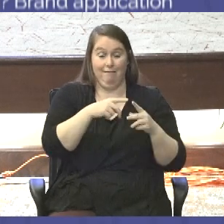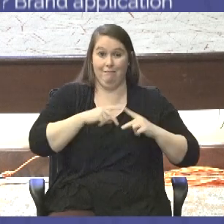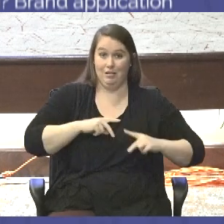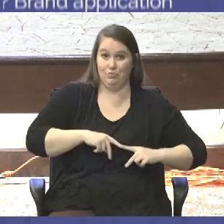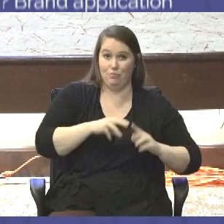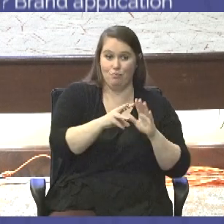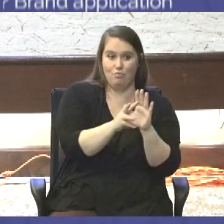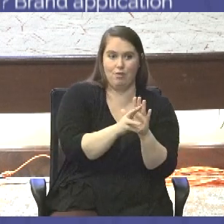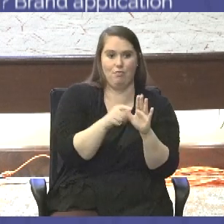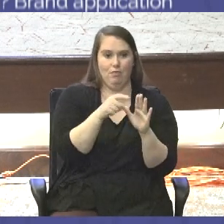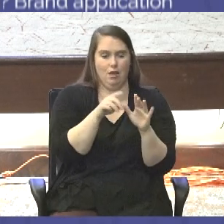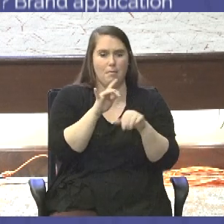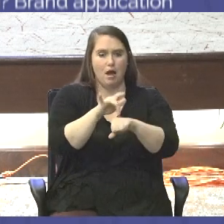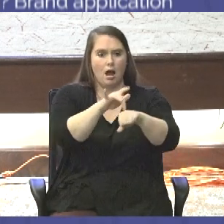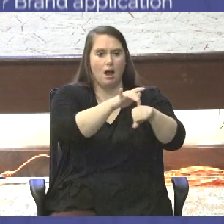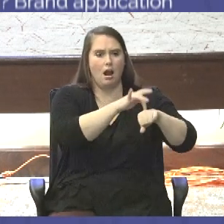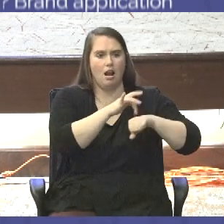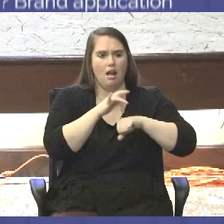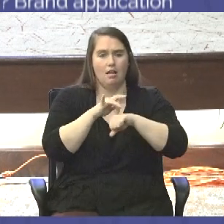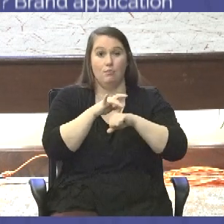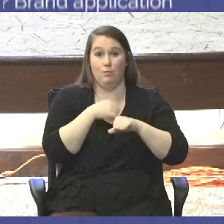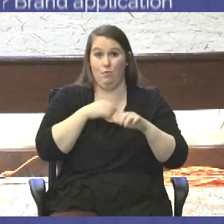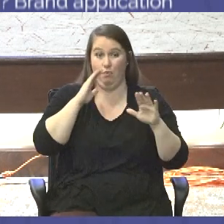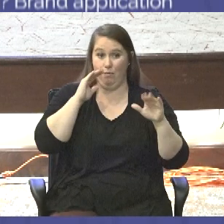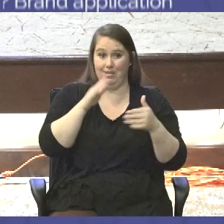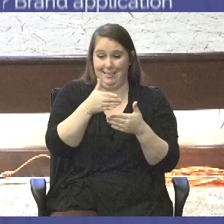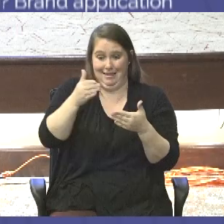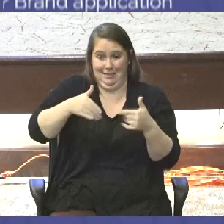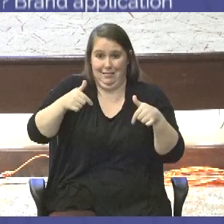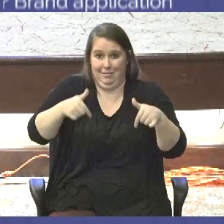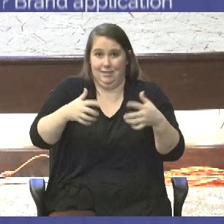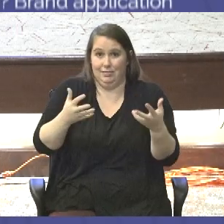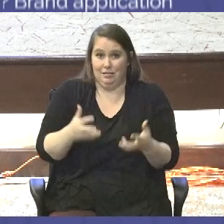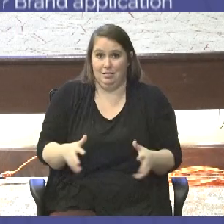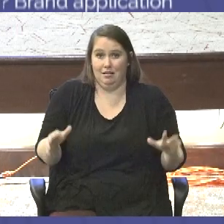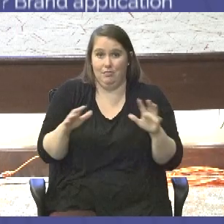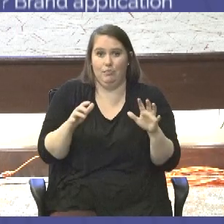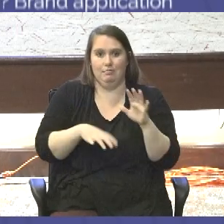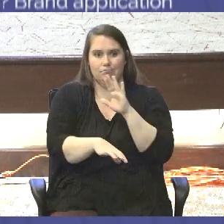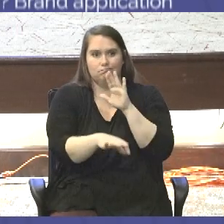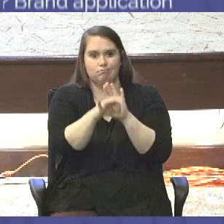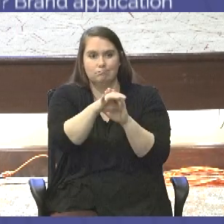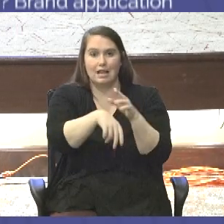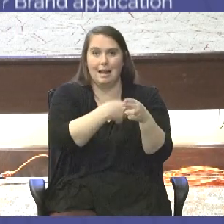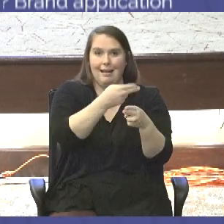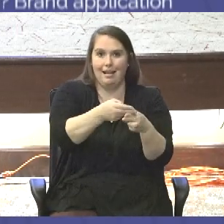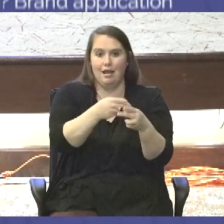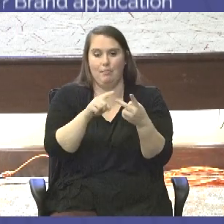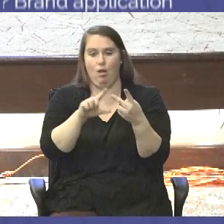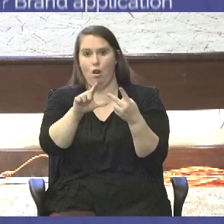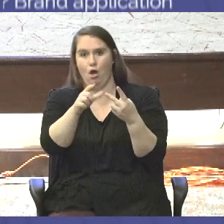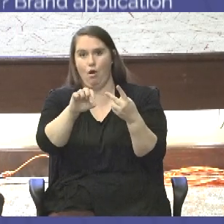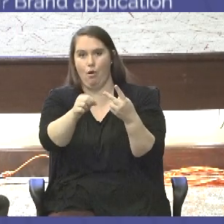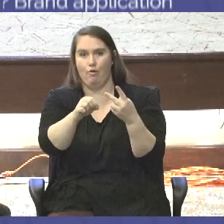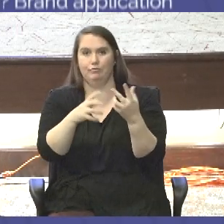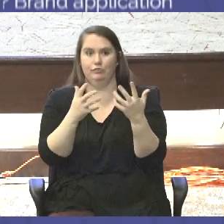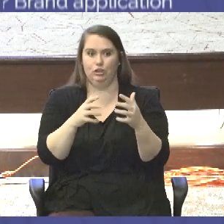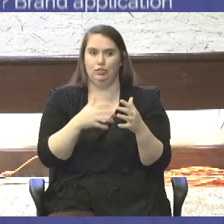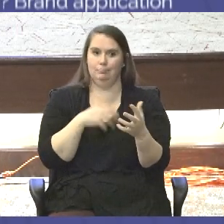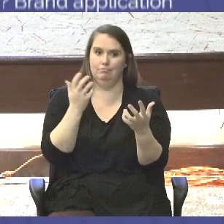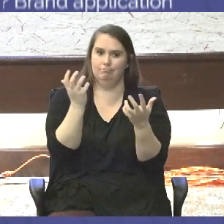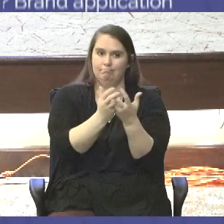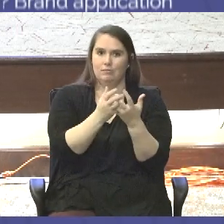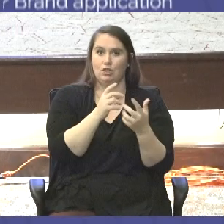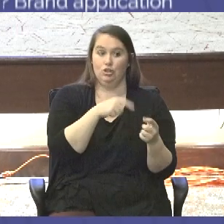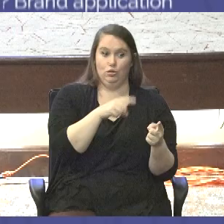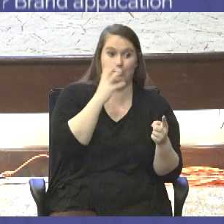We're really hoping that by the end of this, we all feel like we've selected a name and a logo that represents where you guys have been and where you're